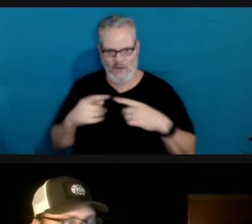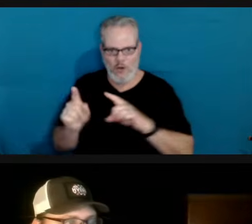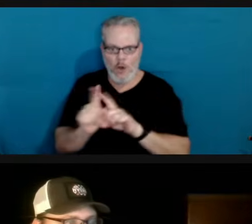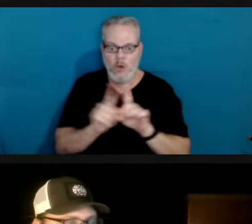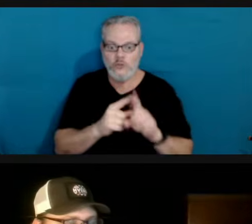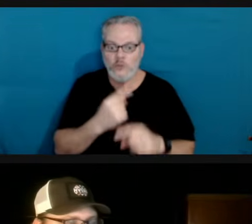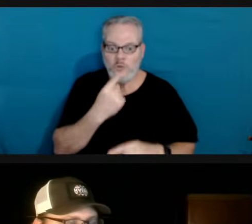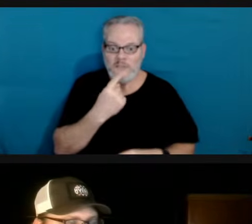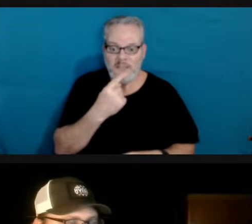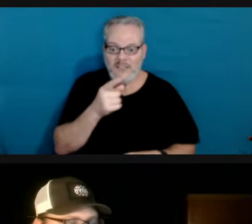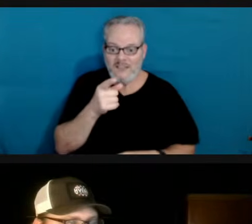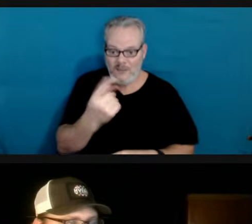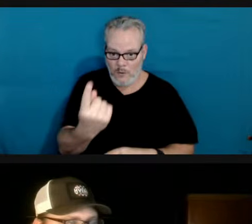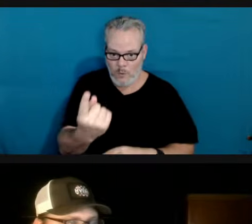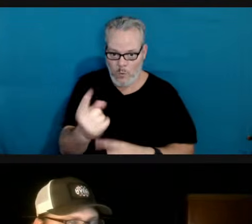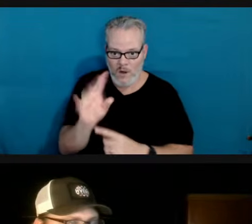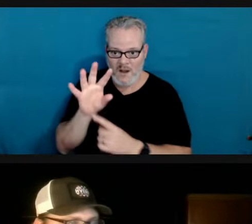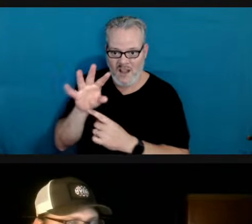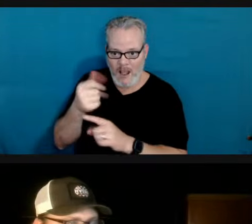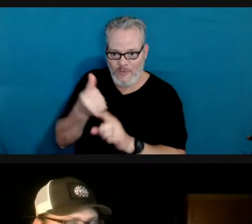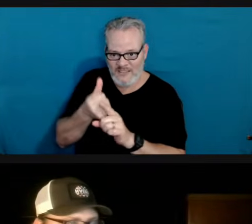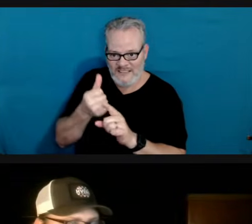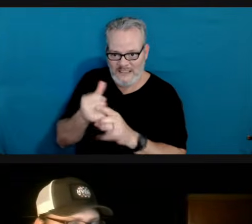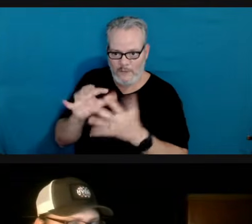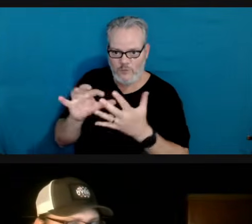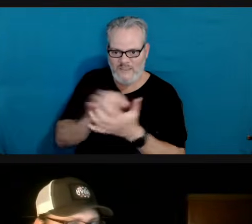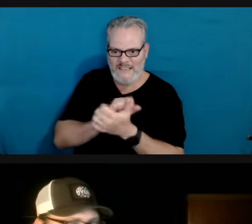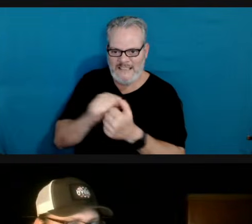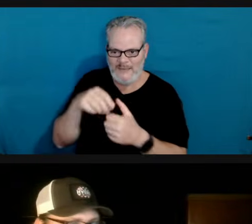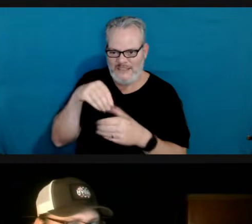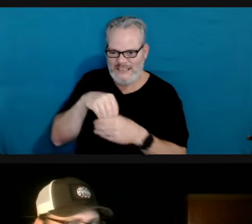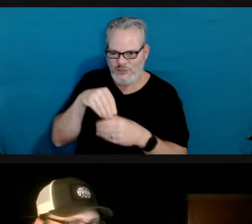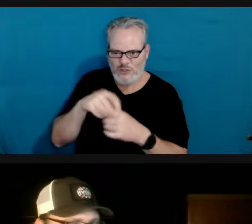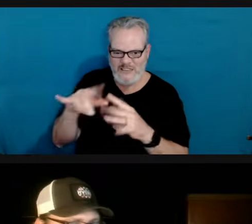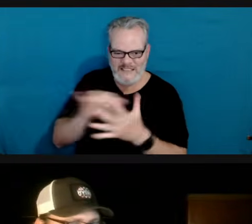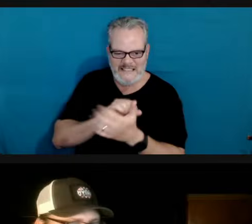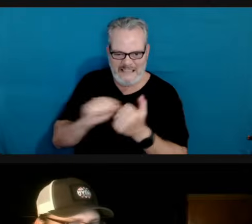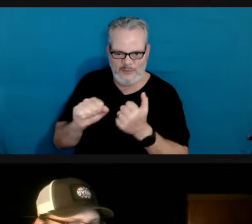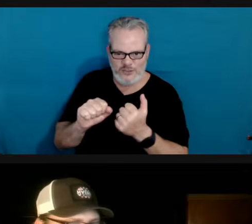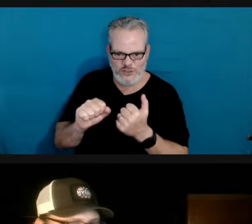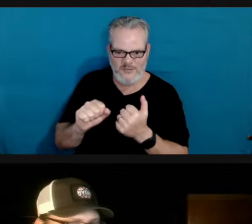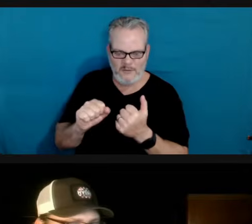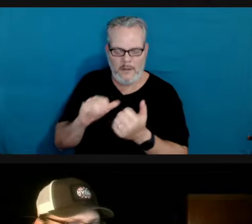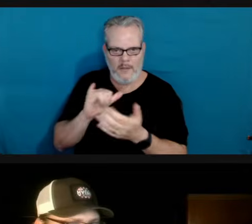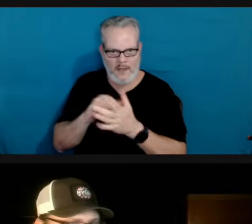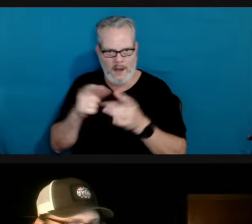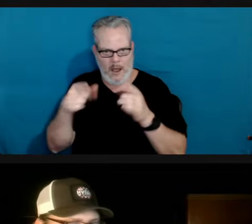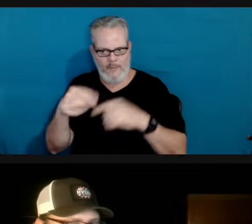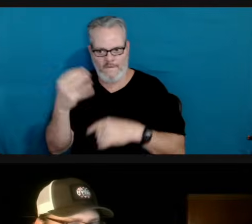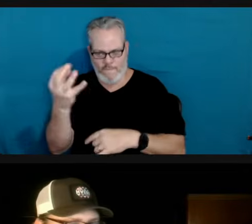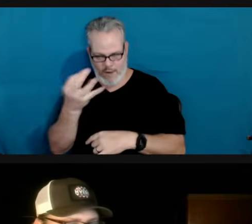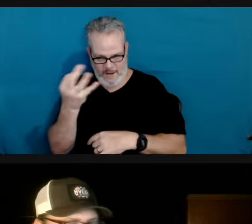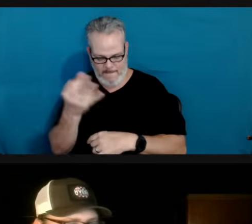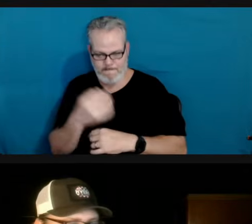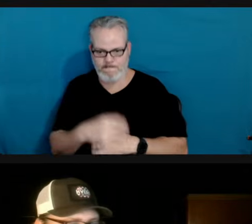was damaged internally and had to be replaced at that point in time. That's where they were on Friday. Stepping forward